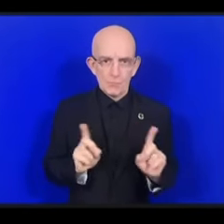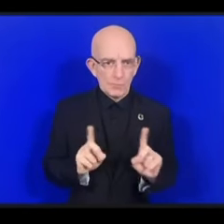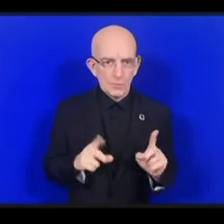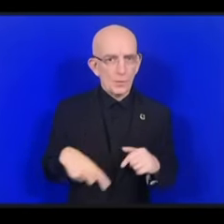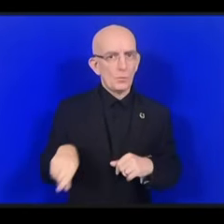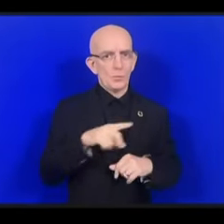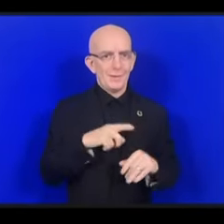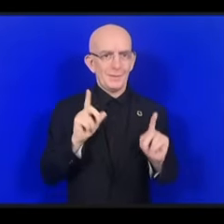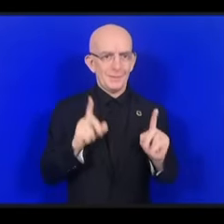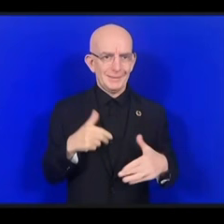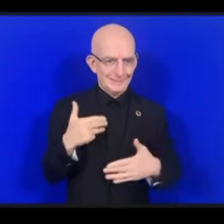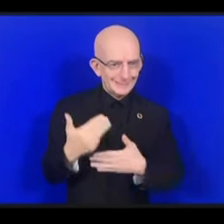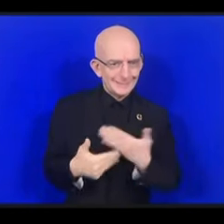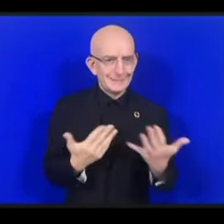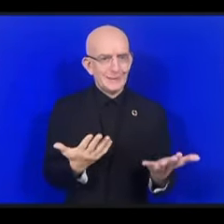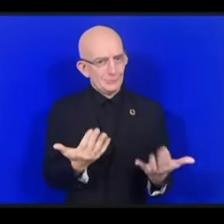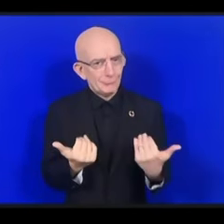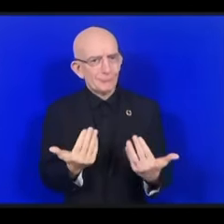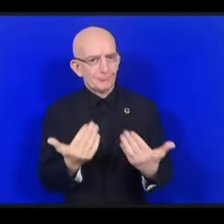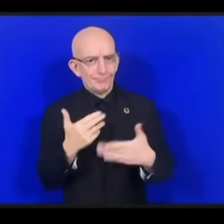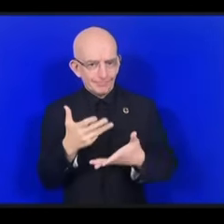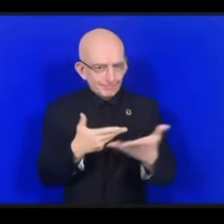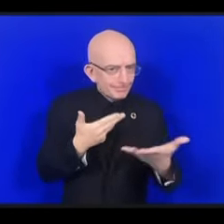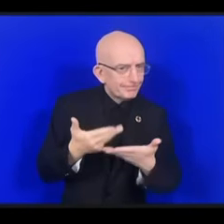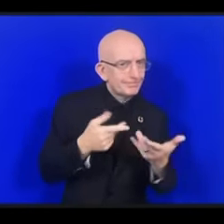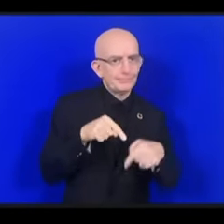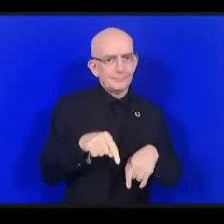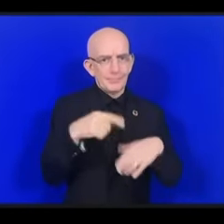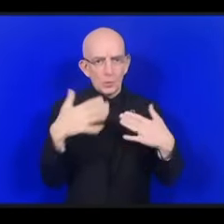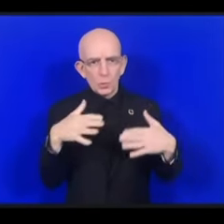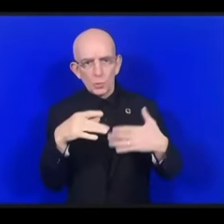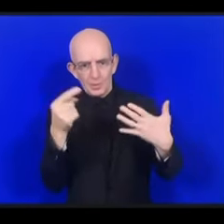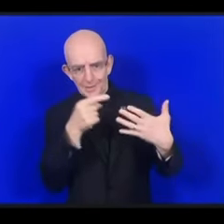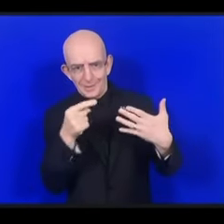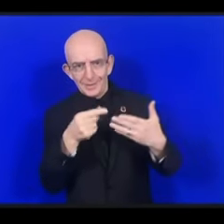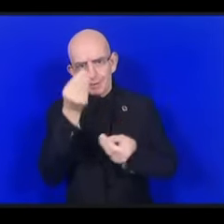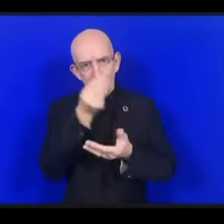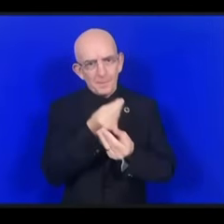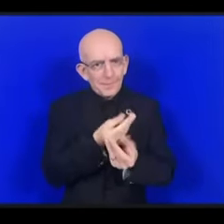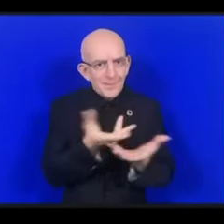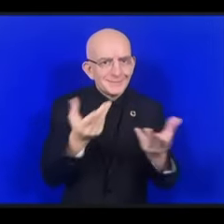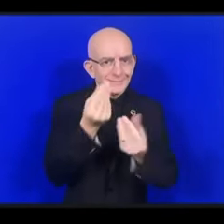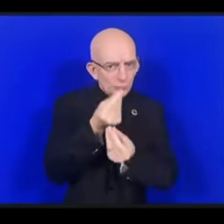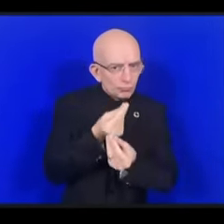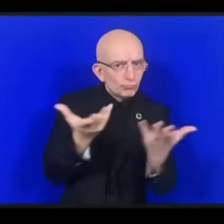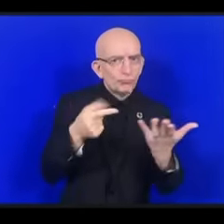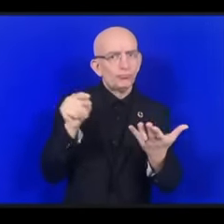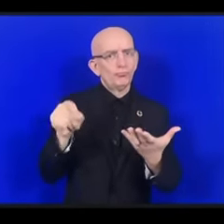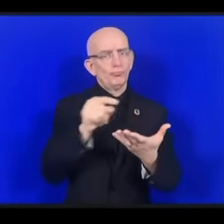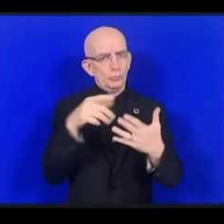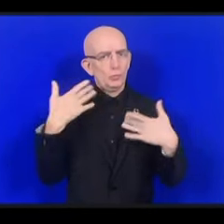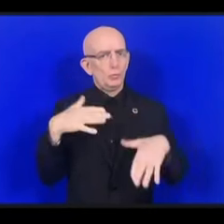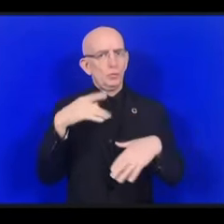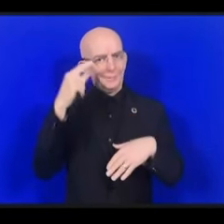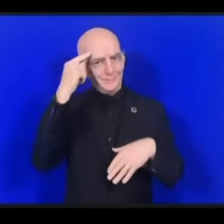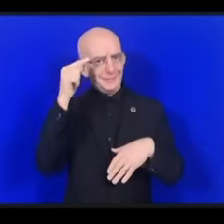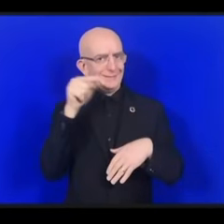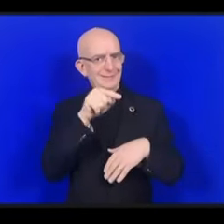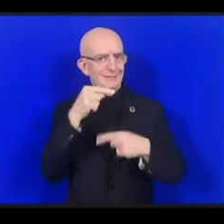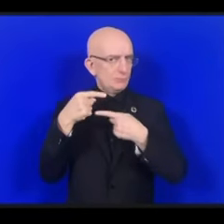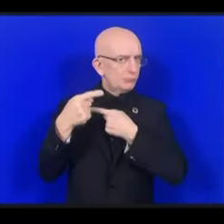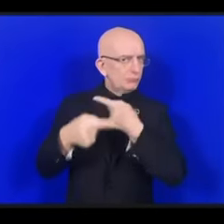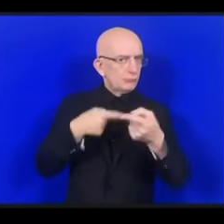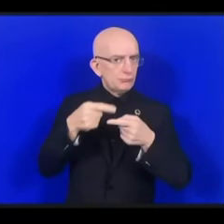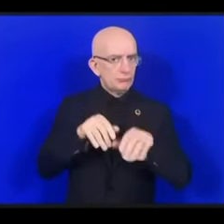the policies. I invite you to review and reflect these important outcomes.